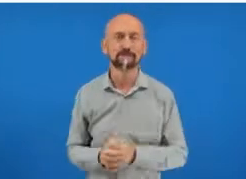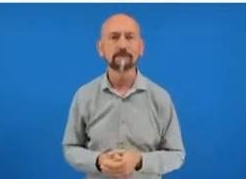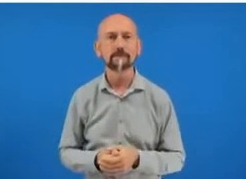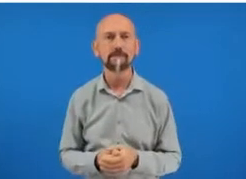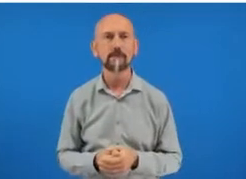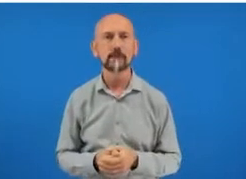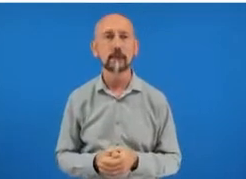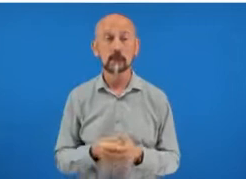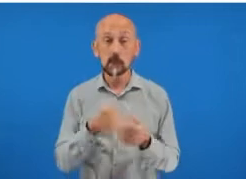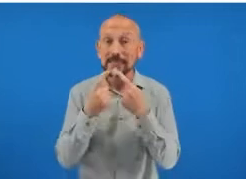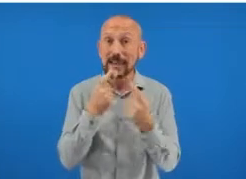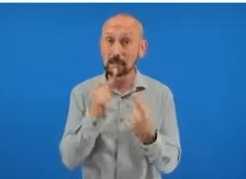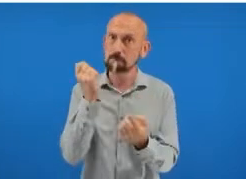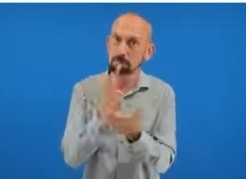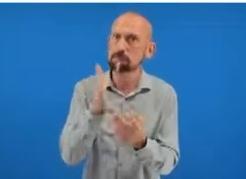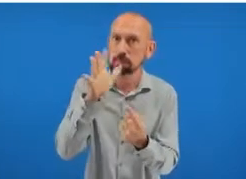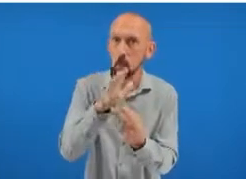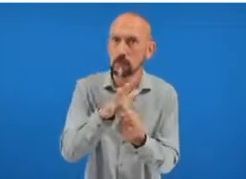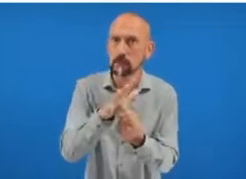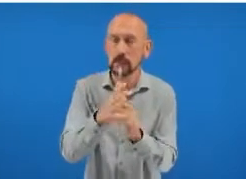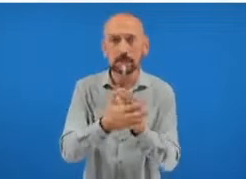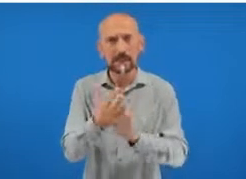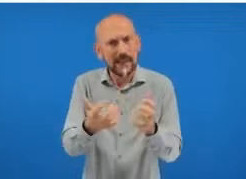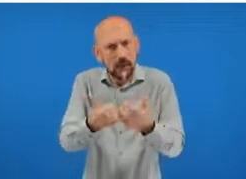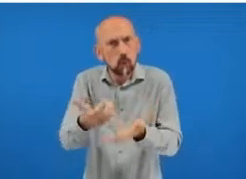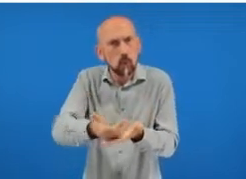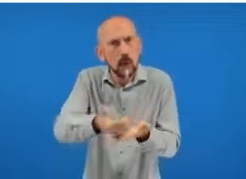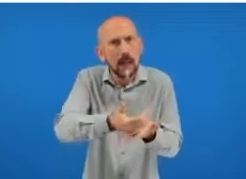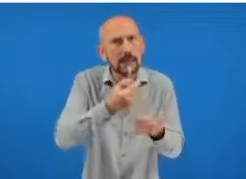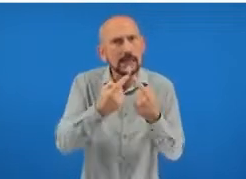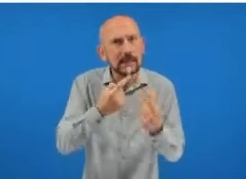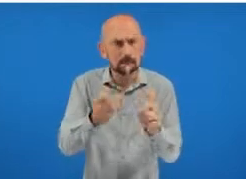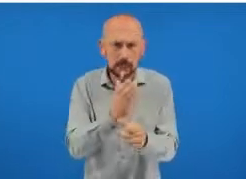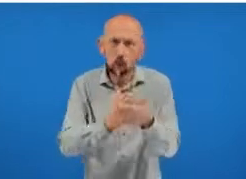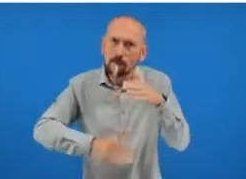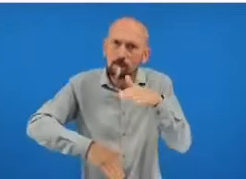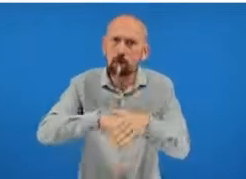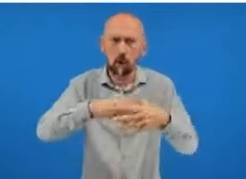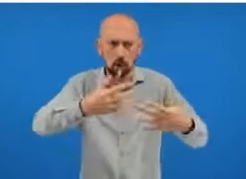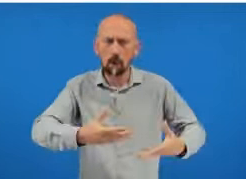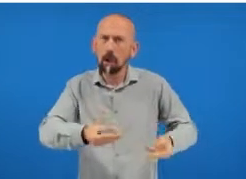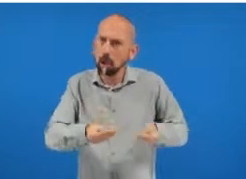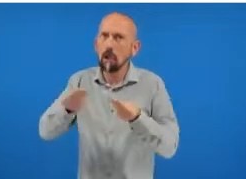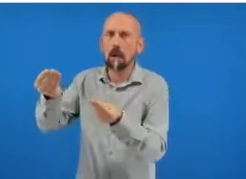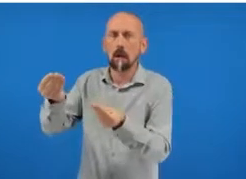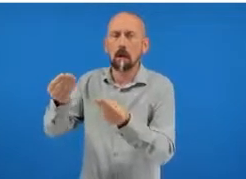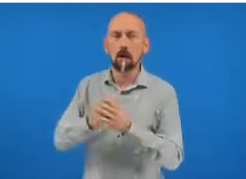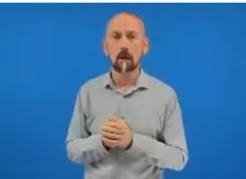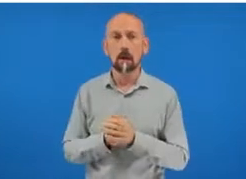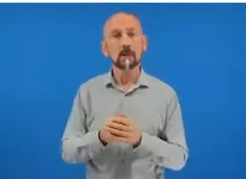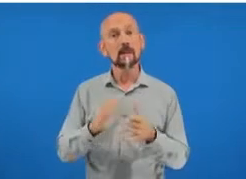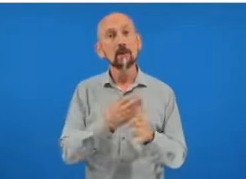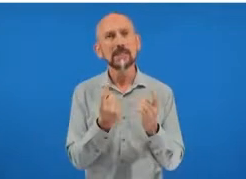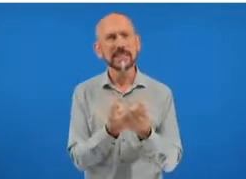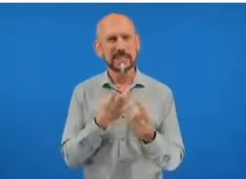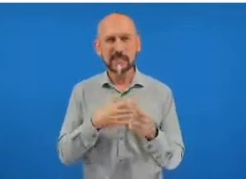critical, how do you collect it, and how do you get pretty complete data? Well, the first thing is you need to make data entry easy for